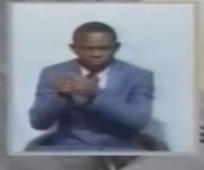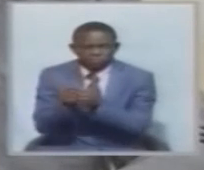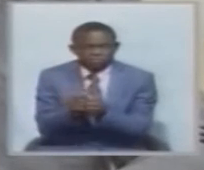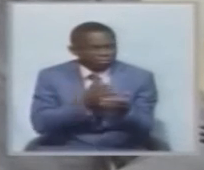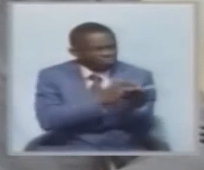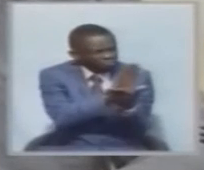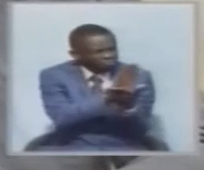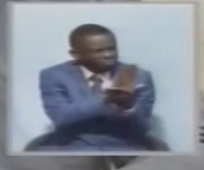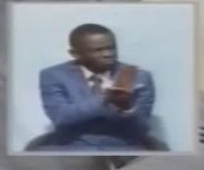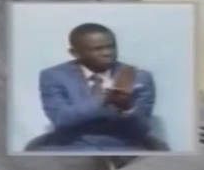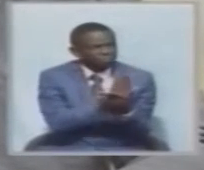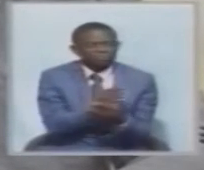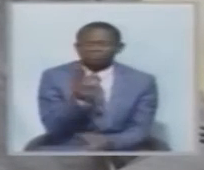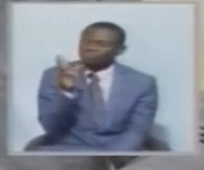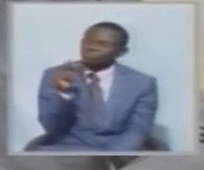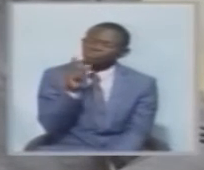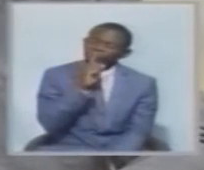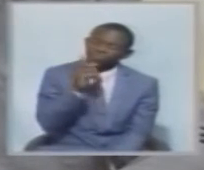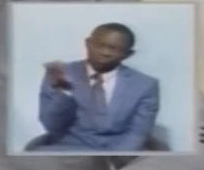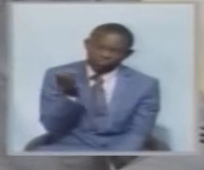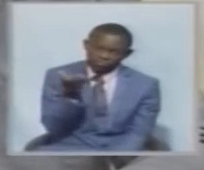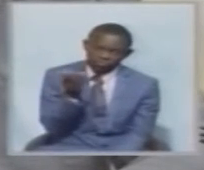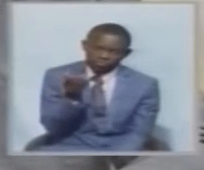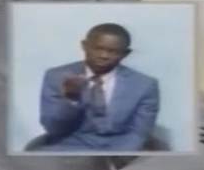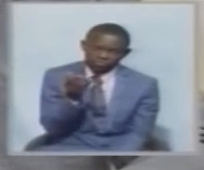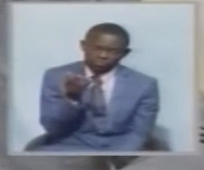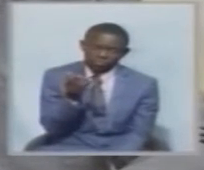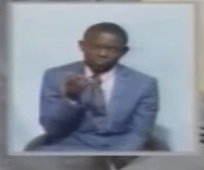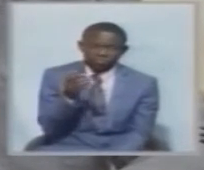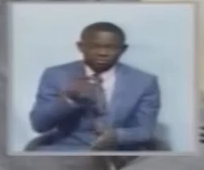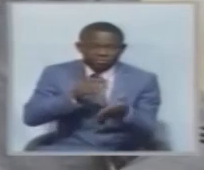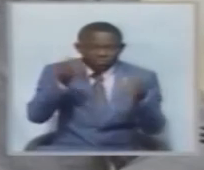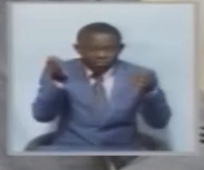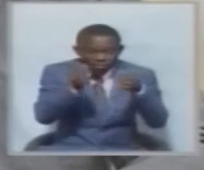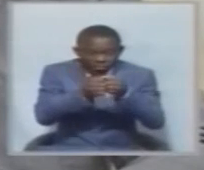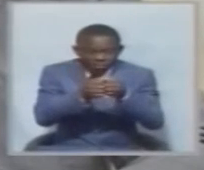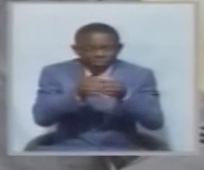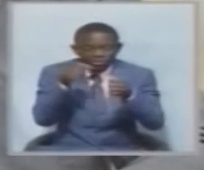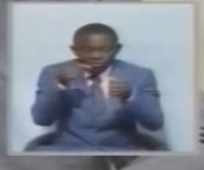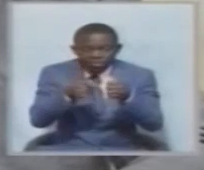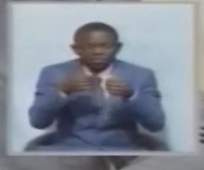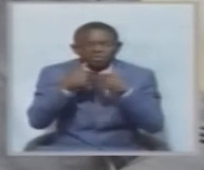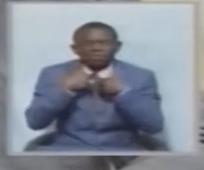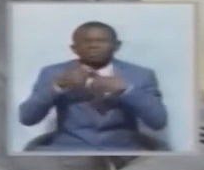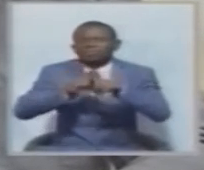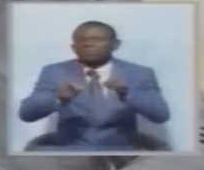you mentioned in your introduction, the bank is made up of various shareholders, and the